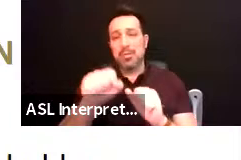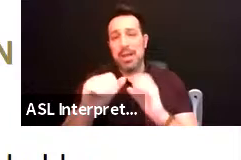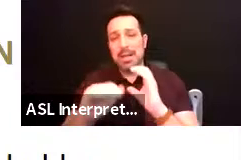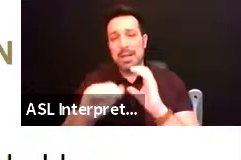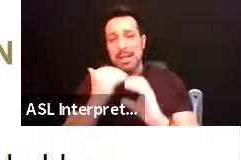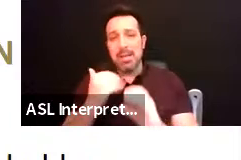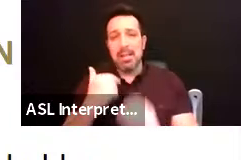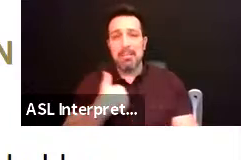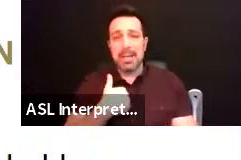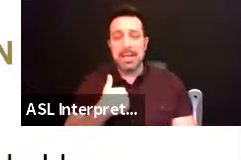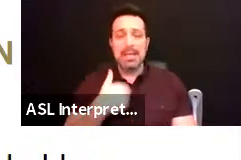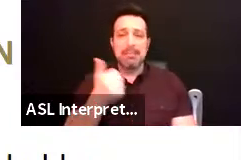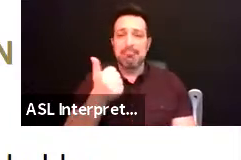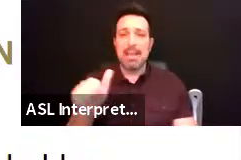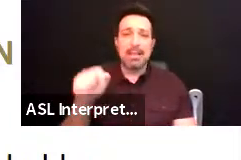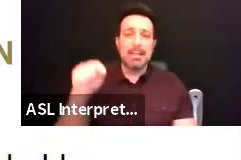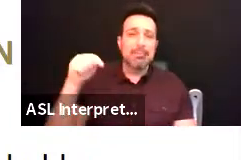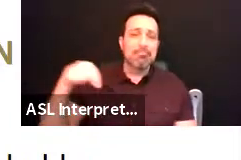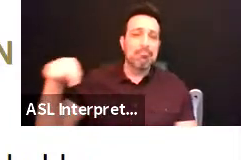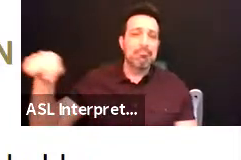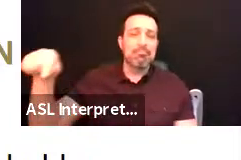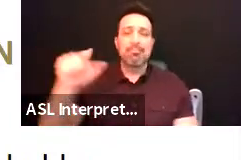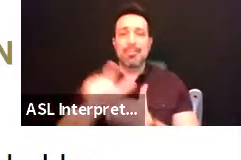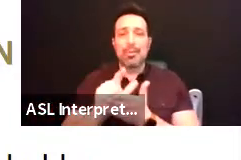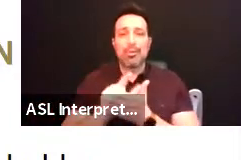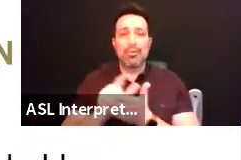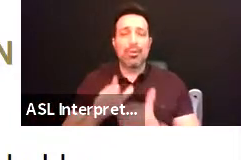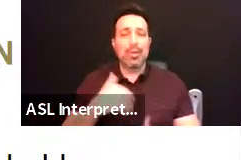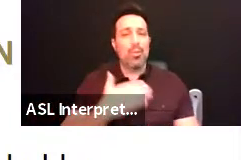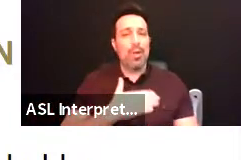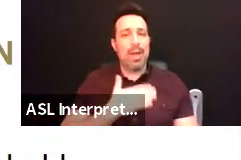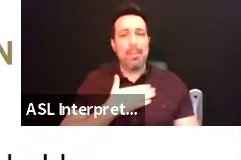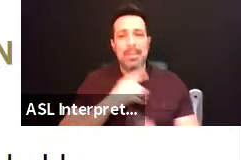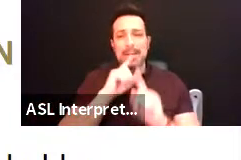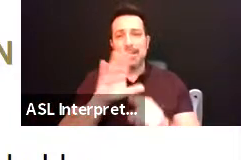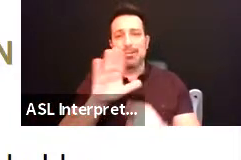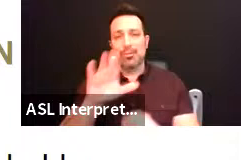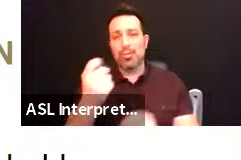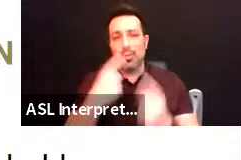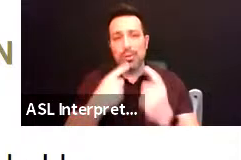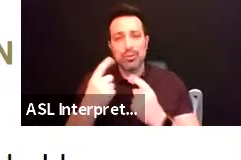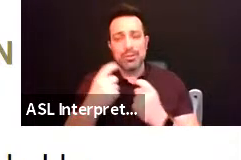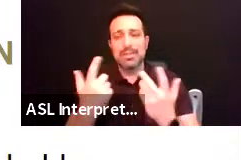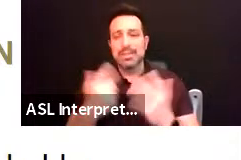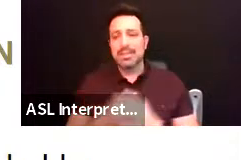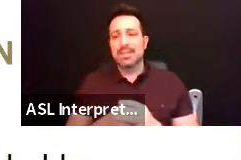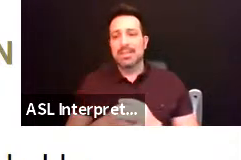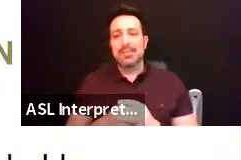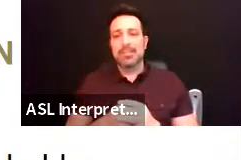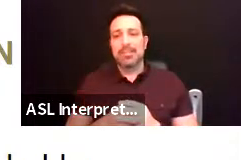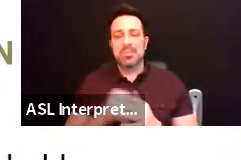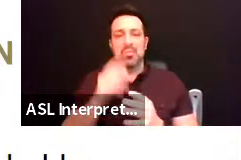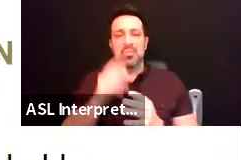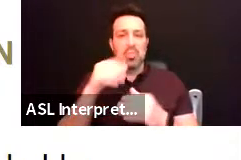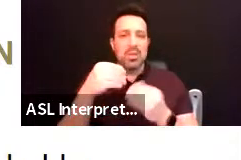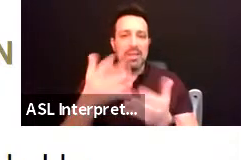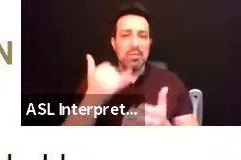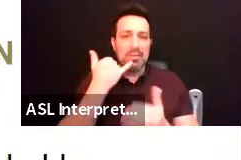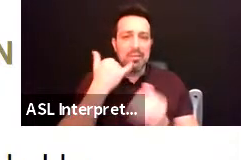email me or any of the other attorneys. We are happy to answer your questions. We'll give you our